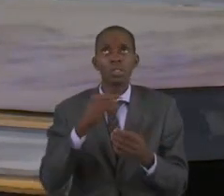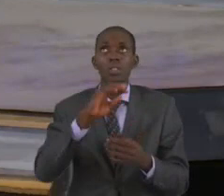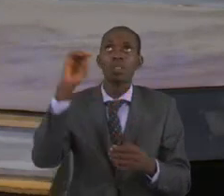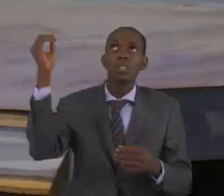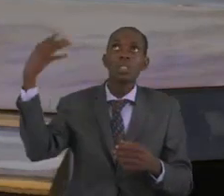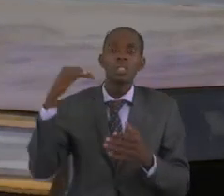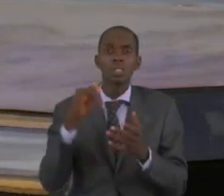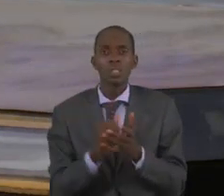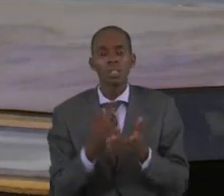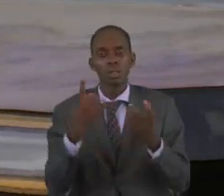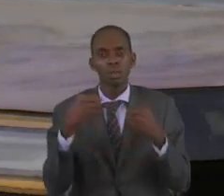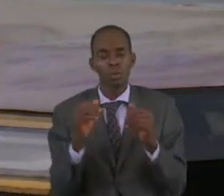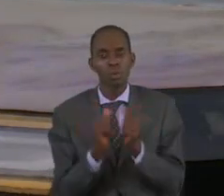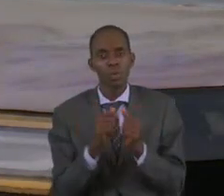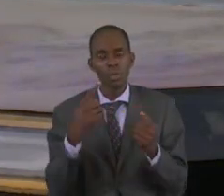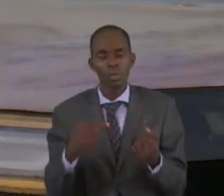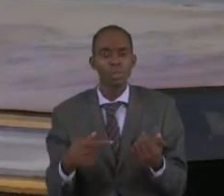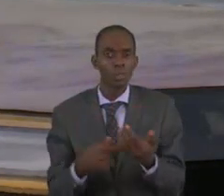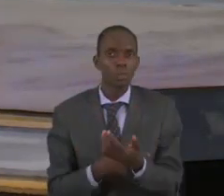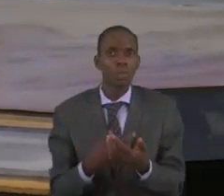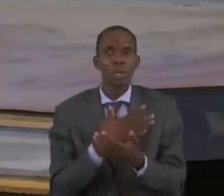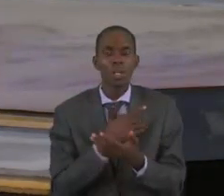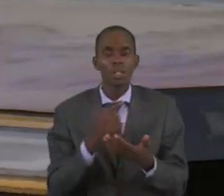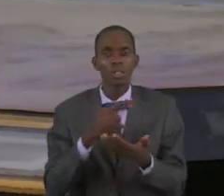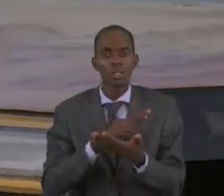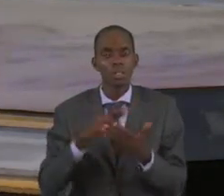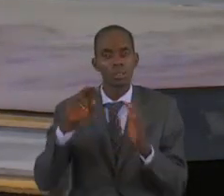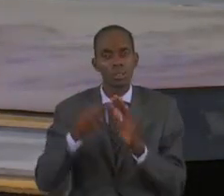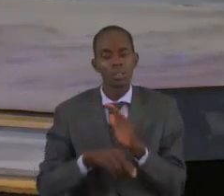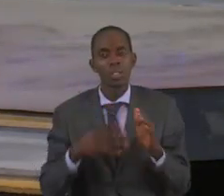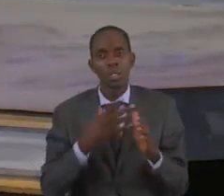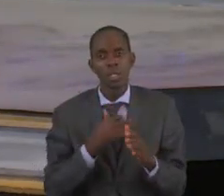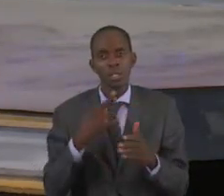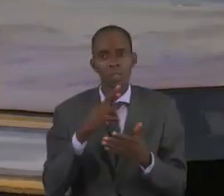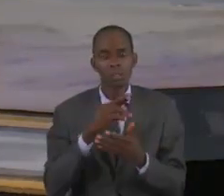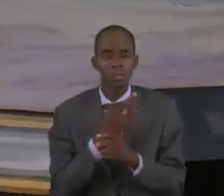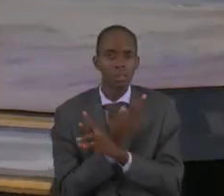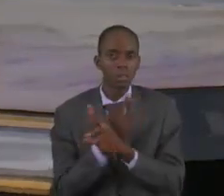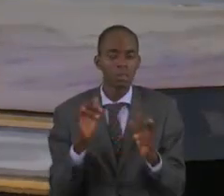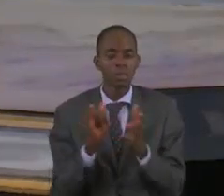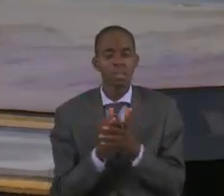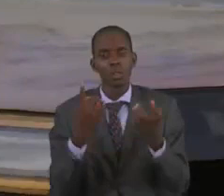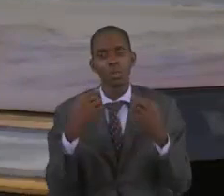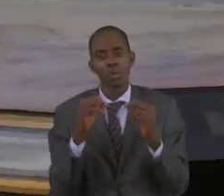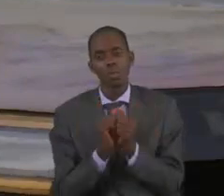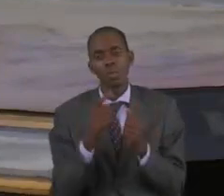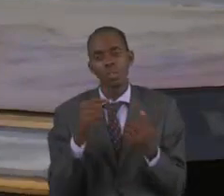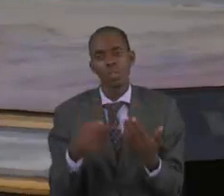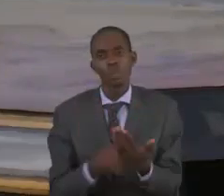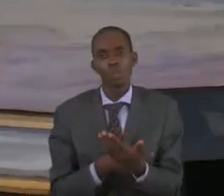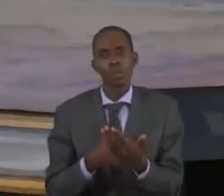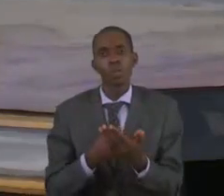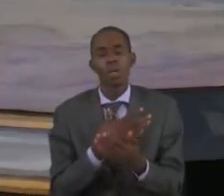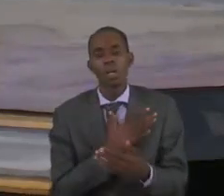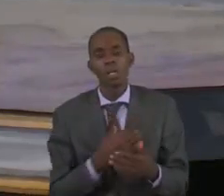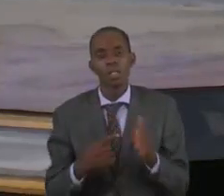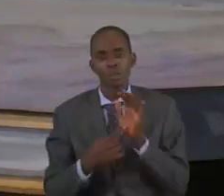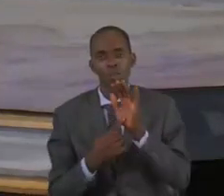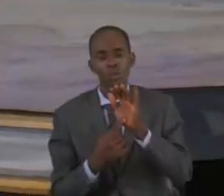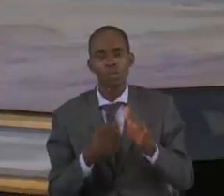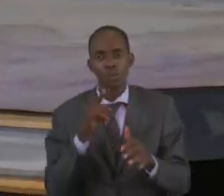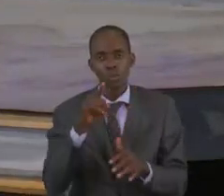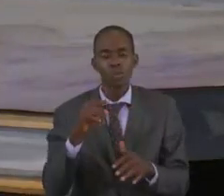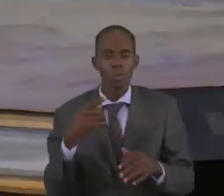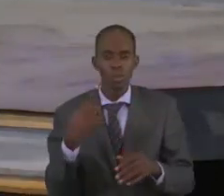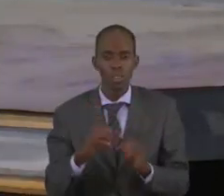that comes in the gospel, and the righteousness and redemption that comes of the gospel. And has shown us the example of Paul